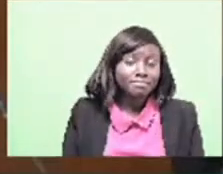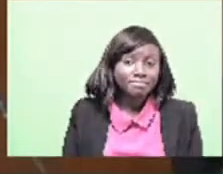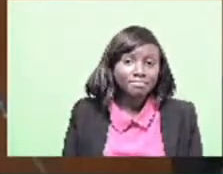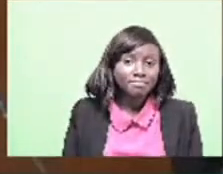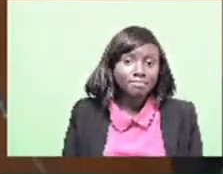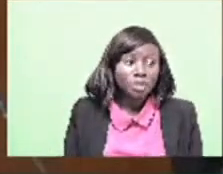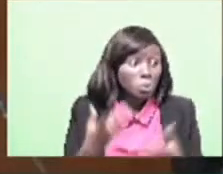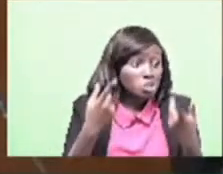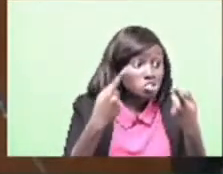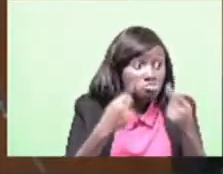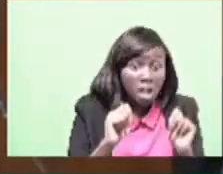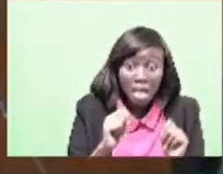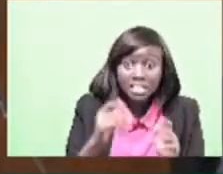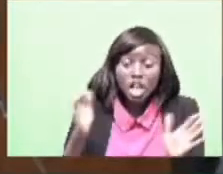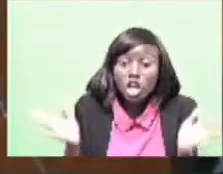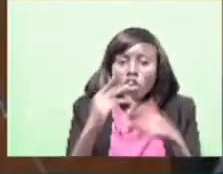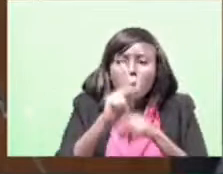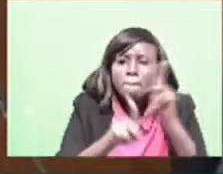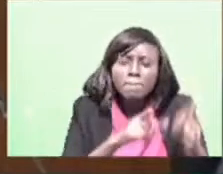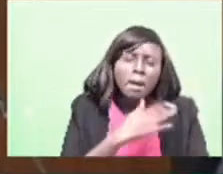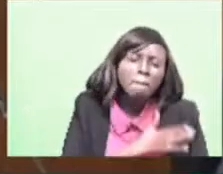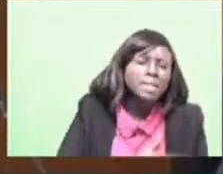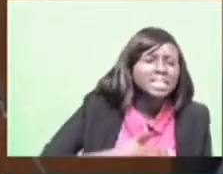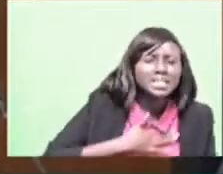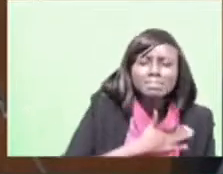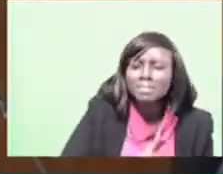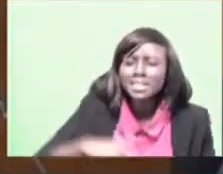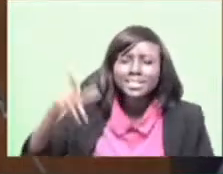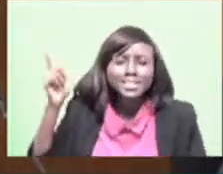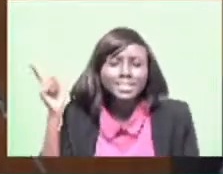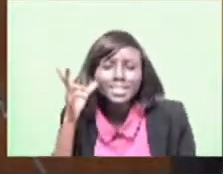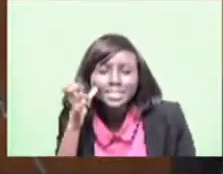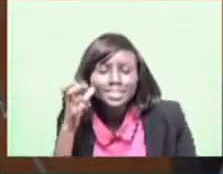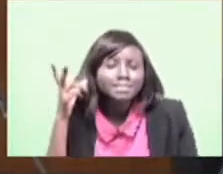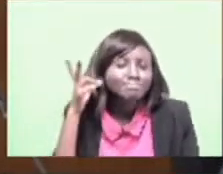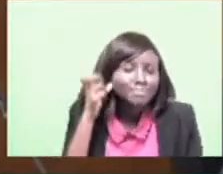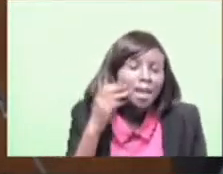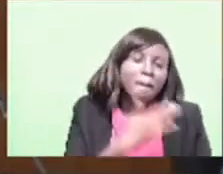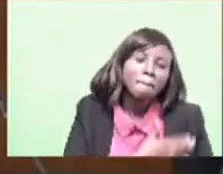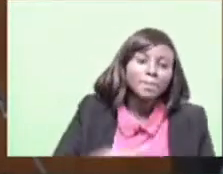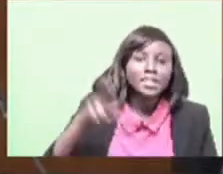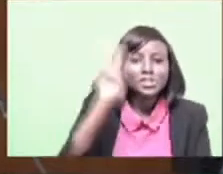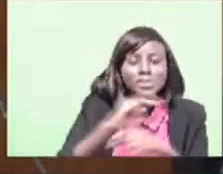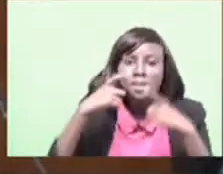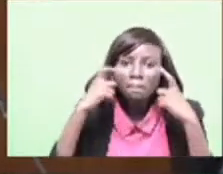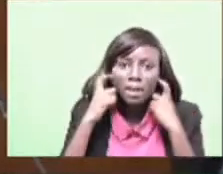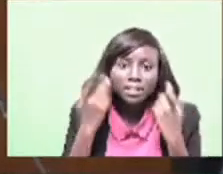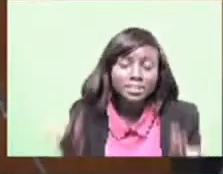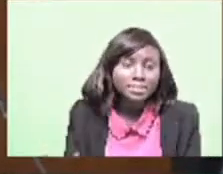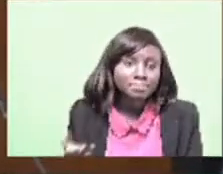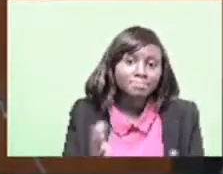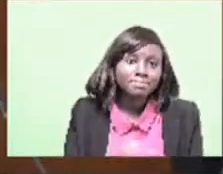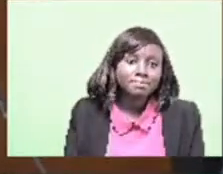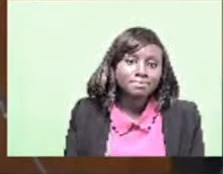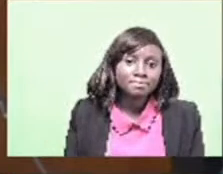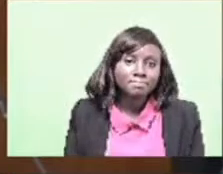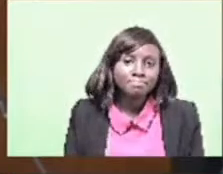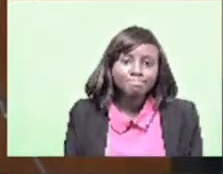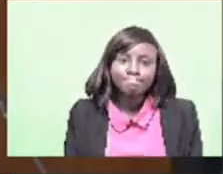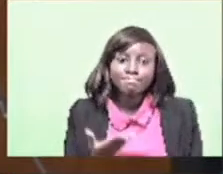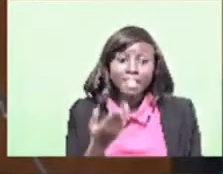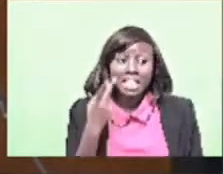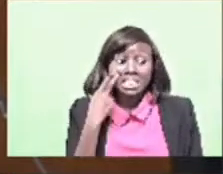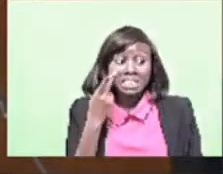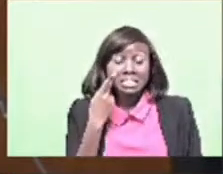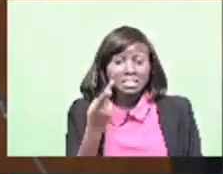right. And I sat here and I listened to some of the contributions, and I thought of irony and a little bit of hypocrisy, because the